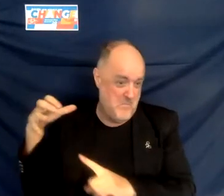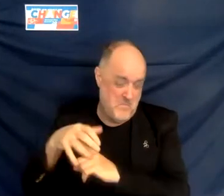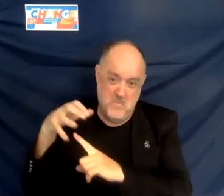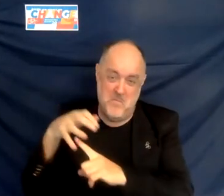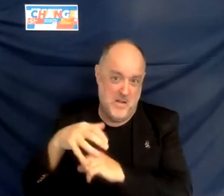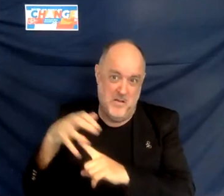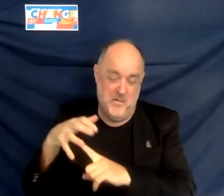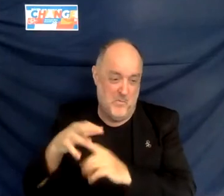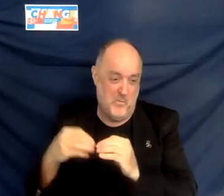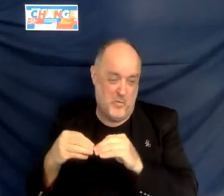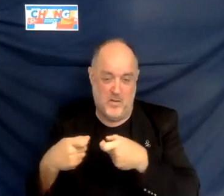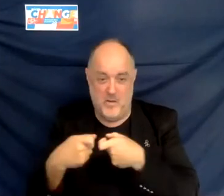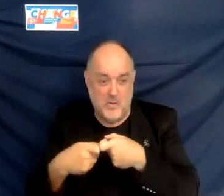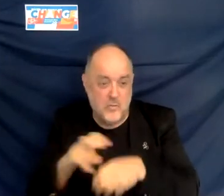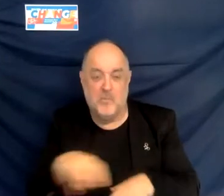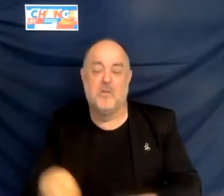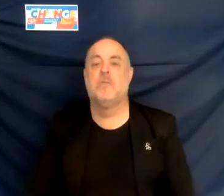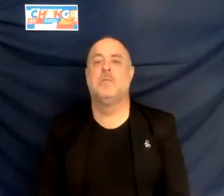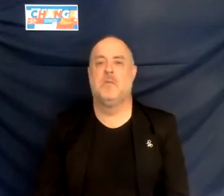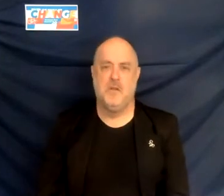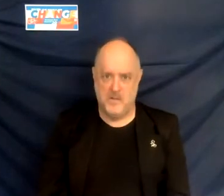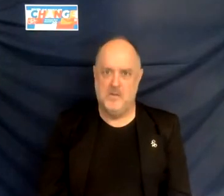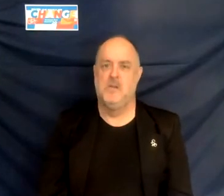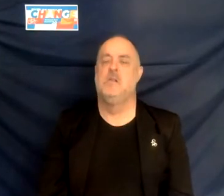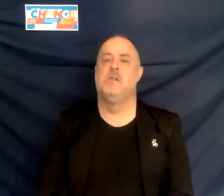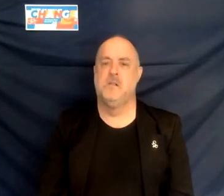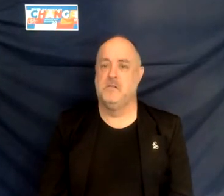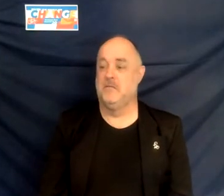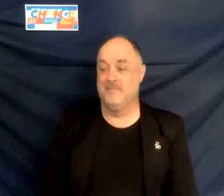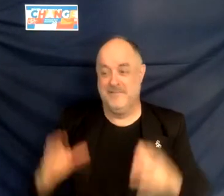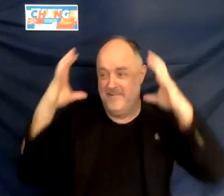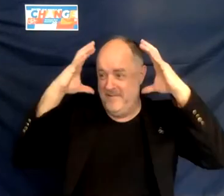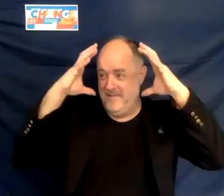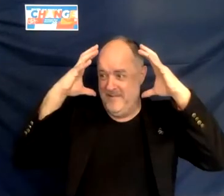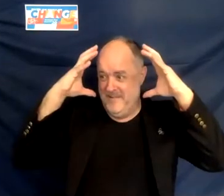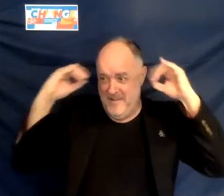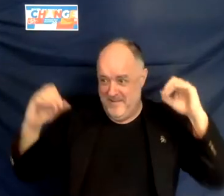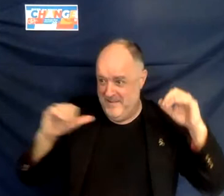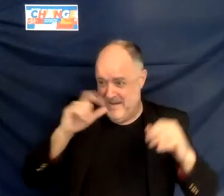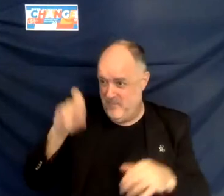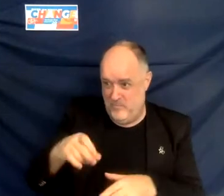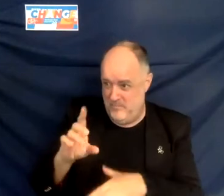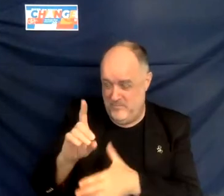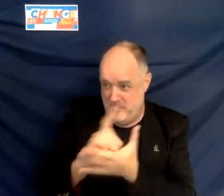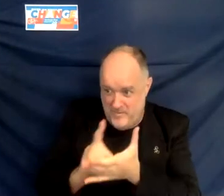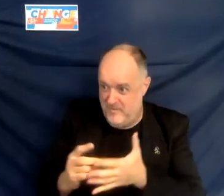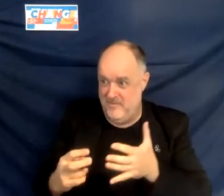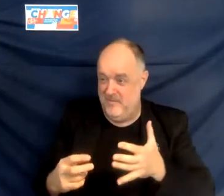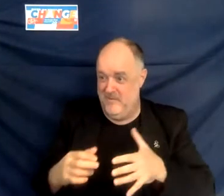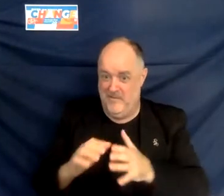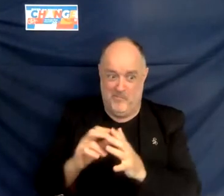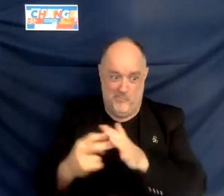But there's no doubt that the Netherlands was one of the few countries that didn't build any infrastructure, any pop-up bike